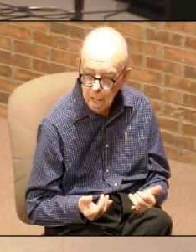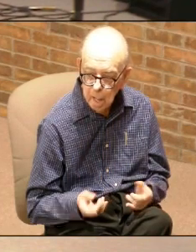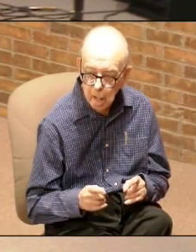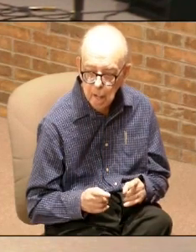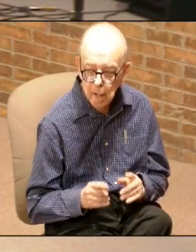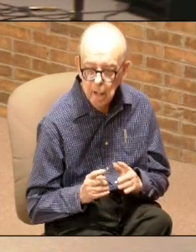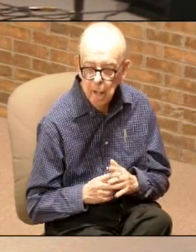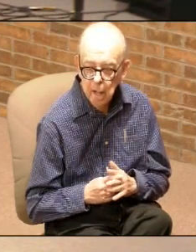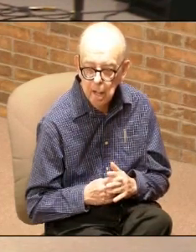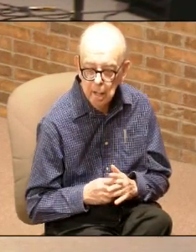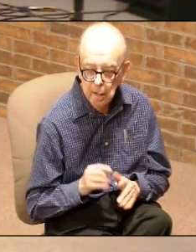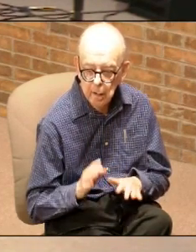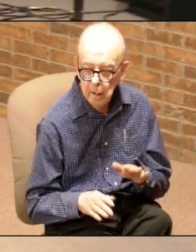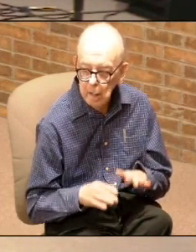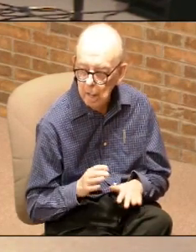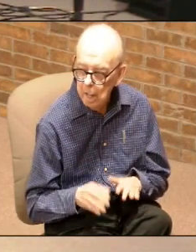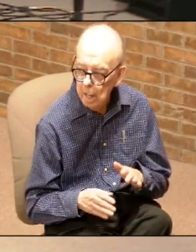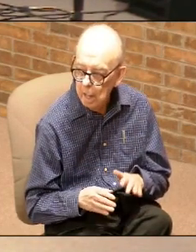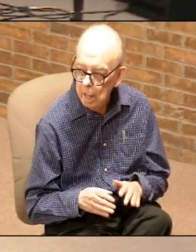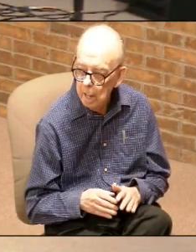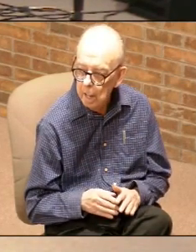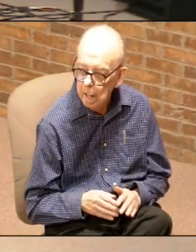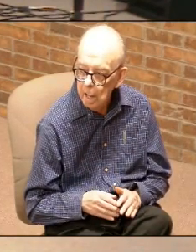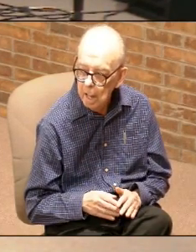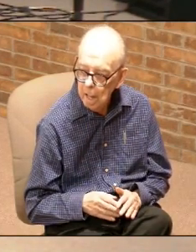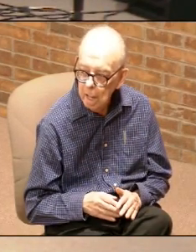When I start walking,